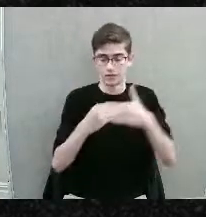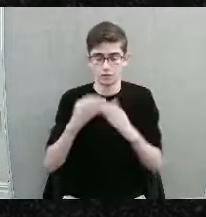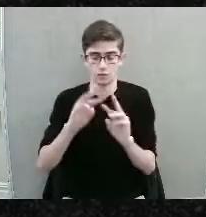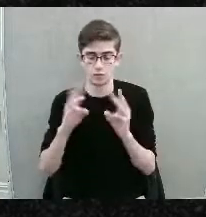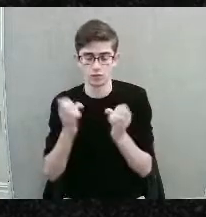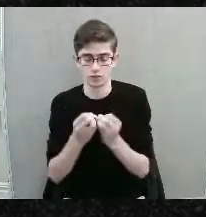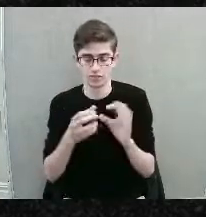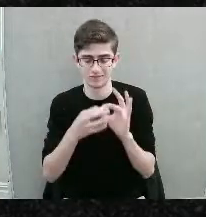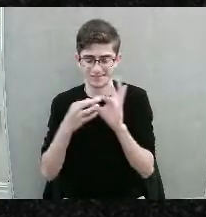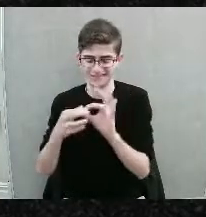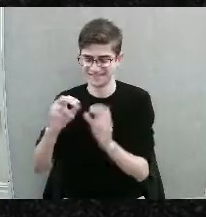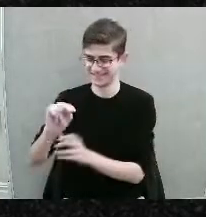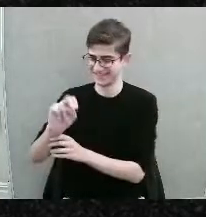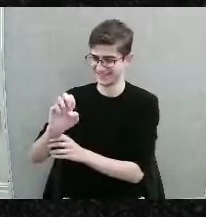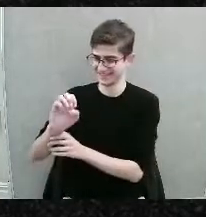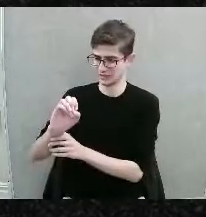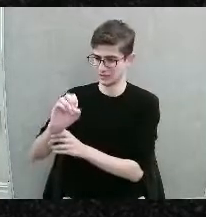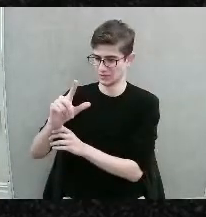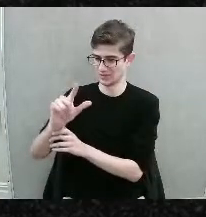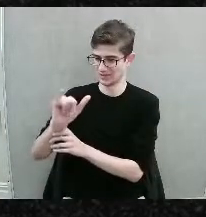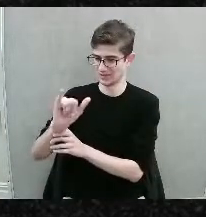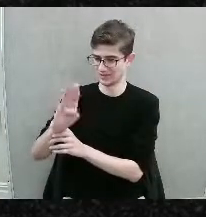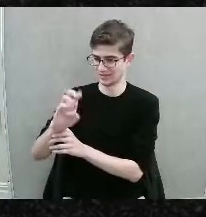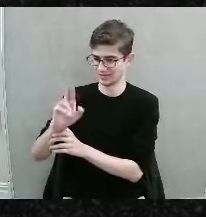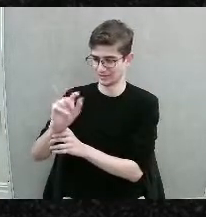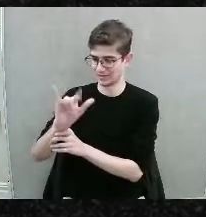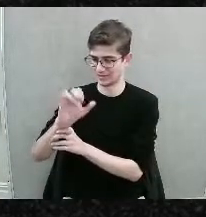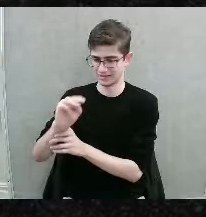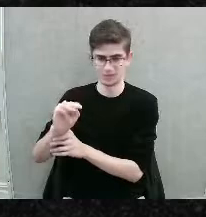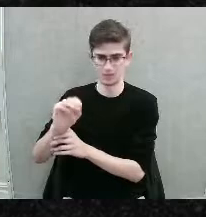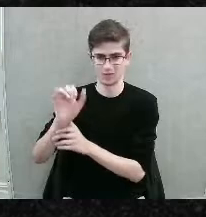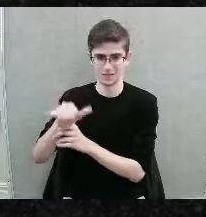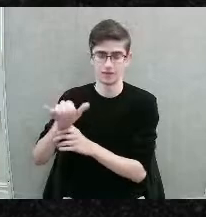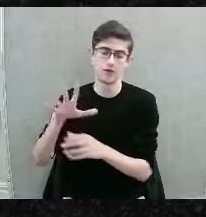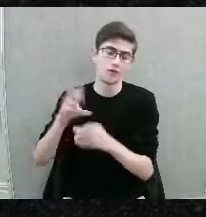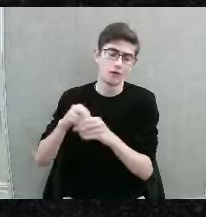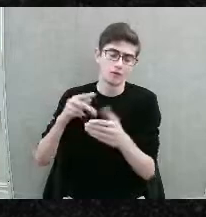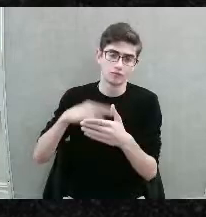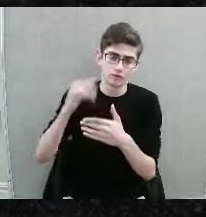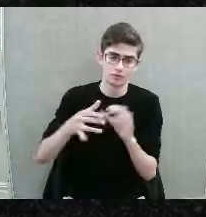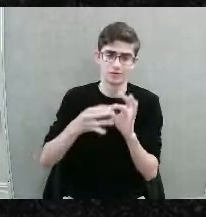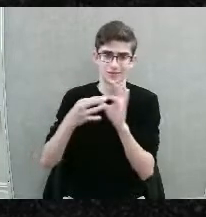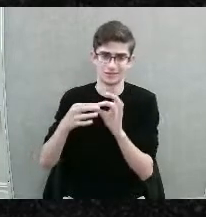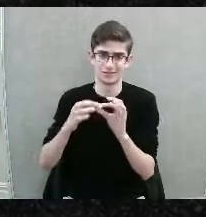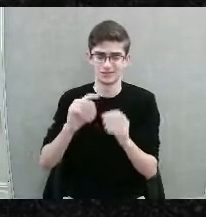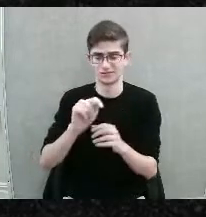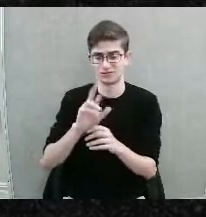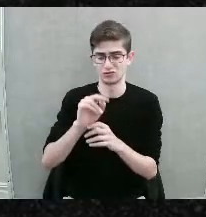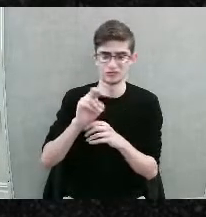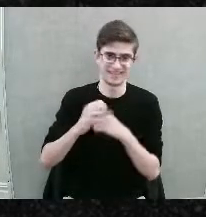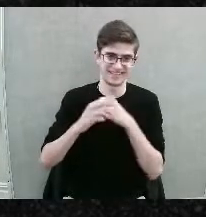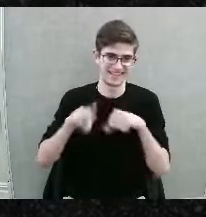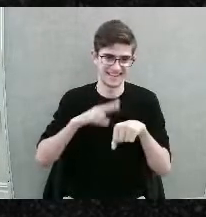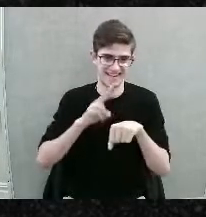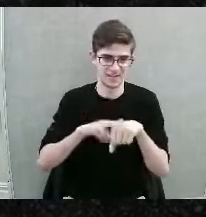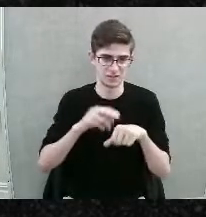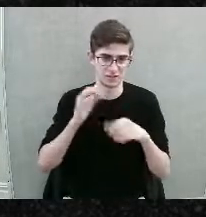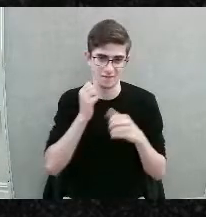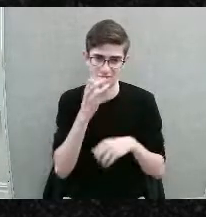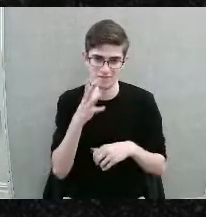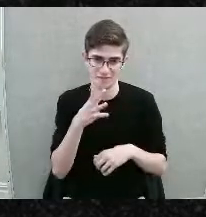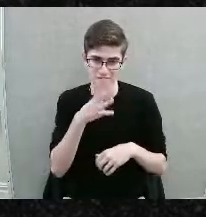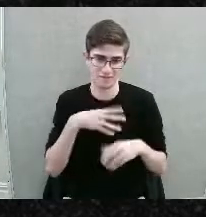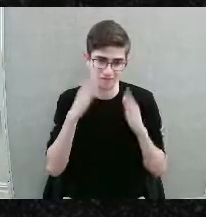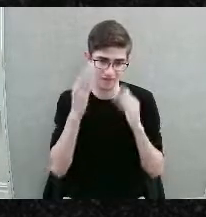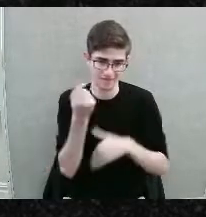the meaning of neoliberalism that was part of a project on transnational feminisms at BCRW that continues on to this day. So we were